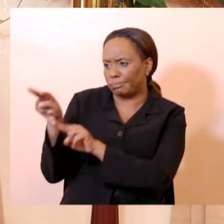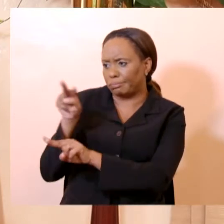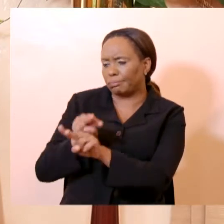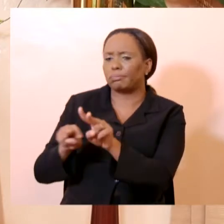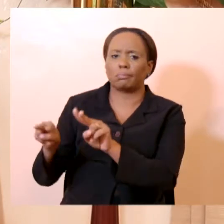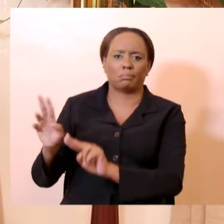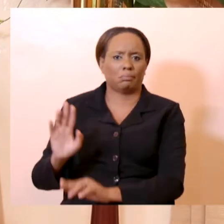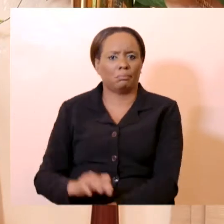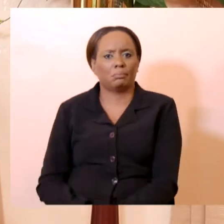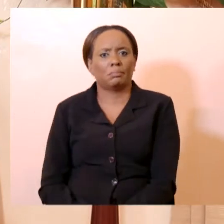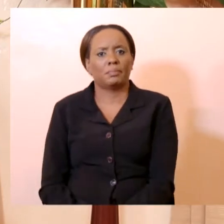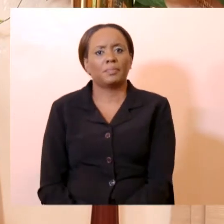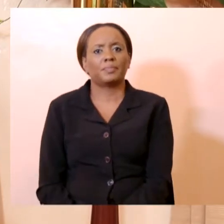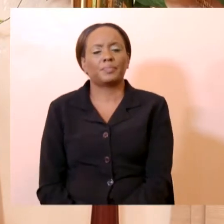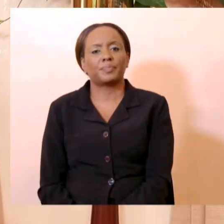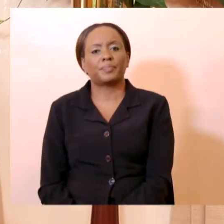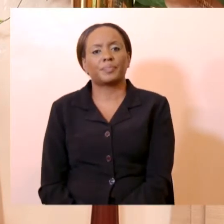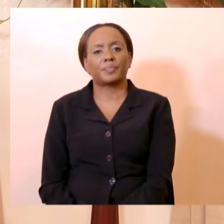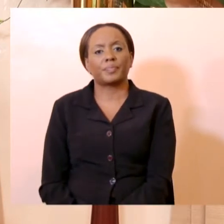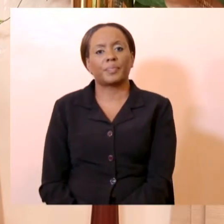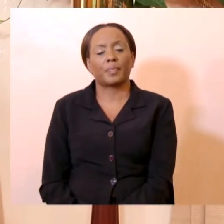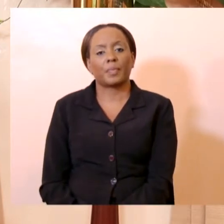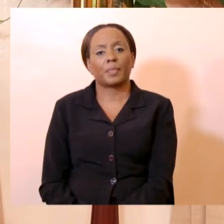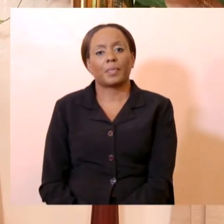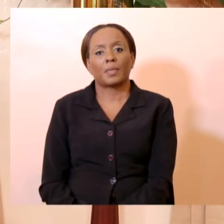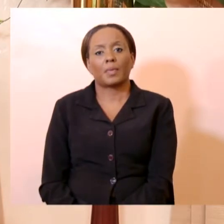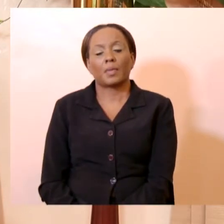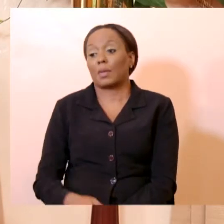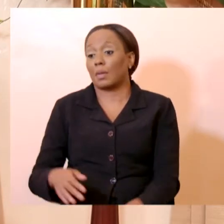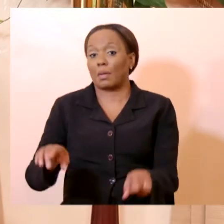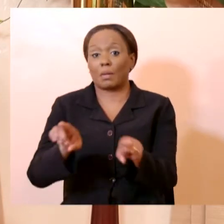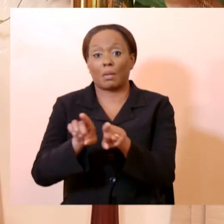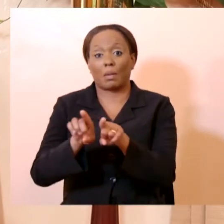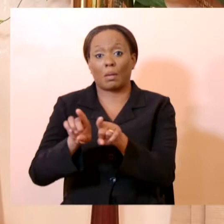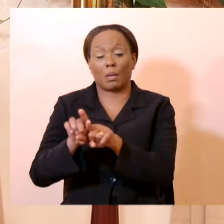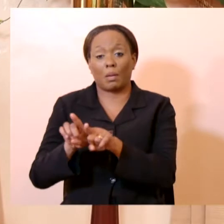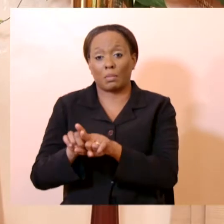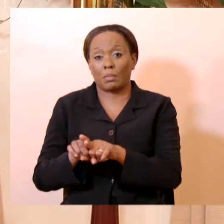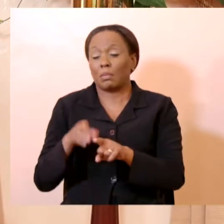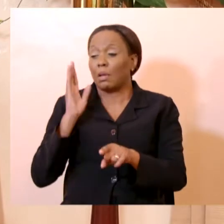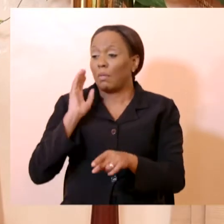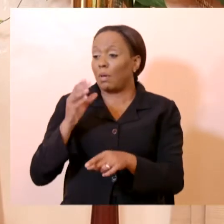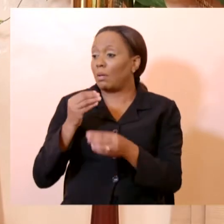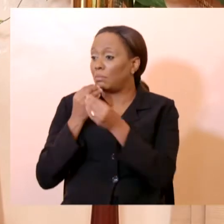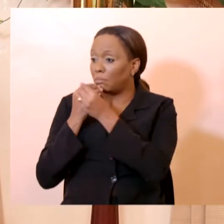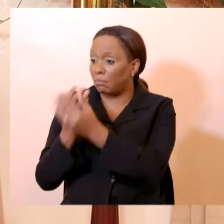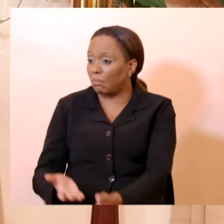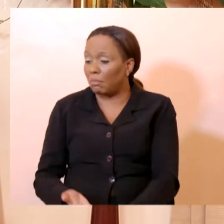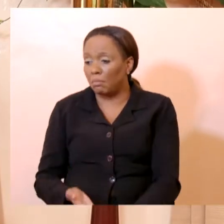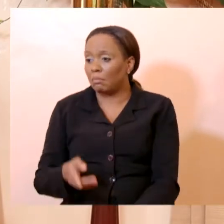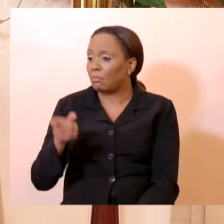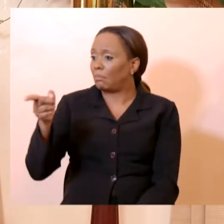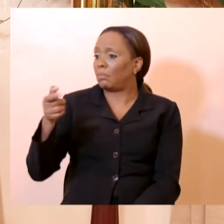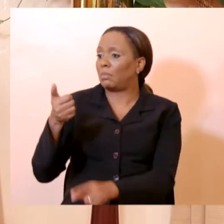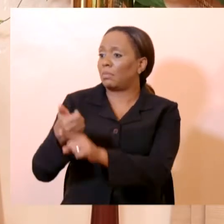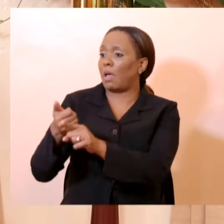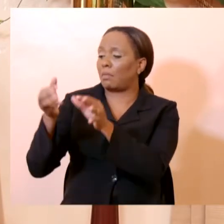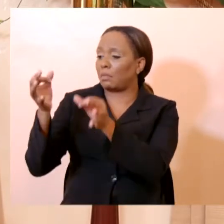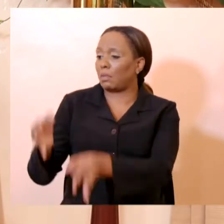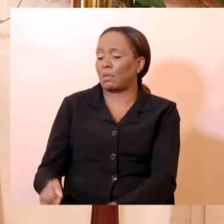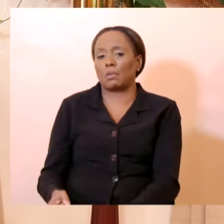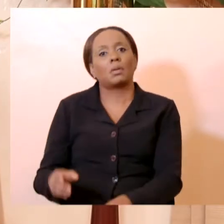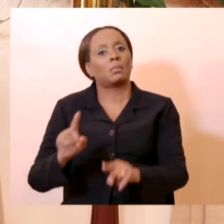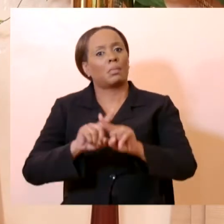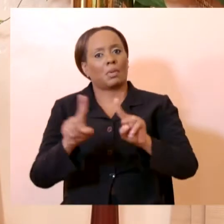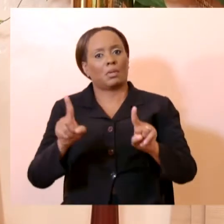will always inform, and we'll give them opportunity to decide. But yes, the good thing about the vaccine that we're going to introduce